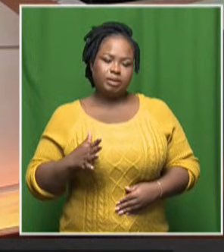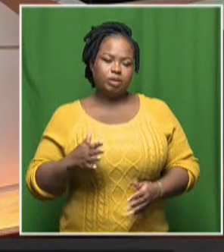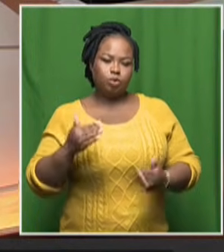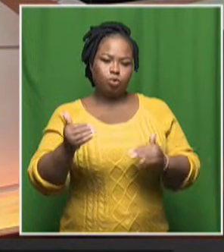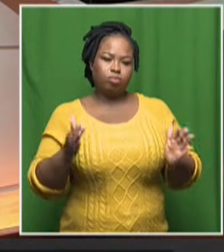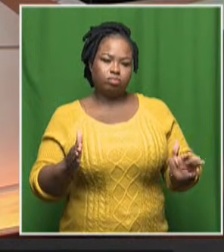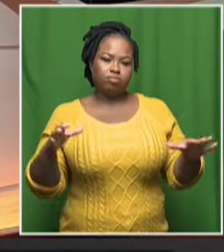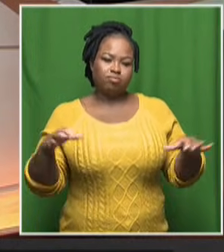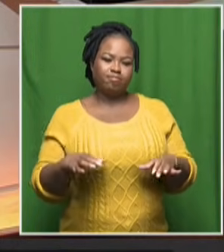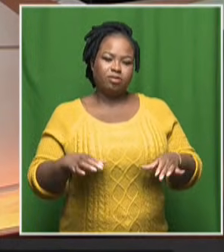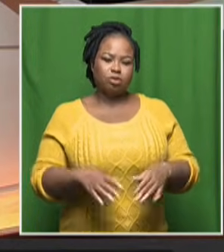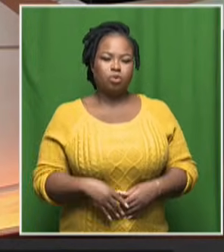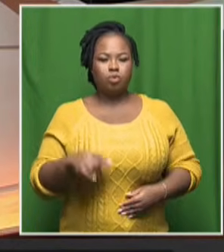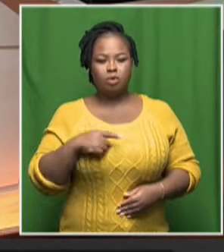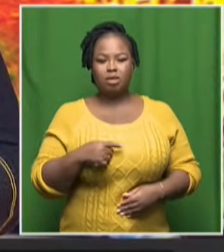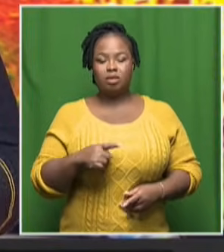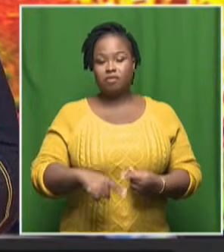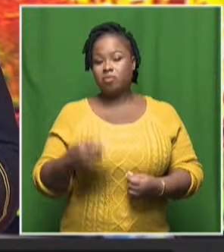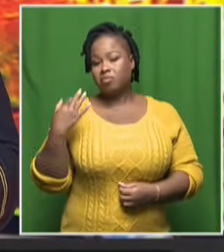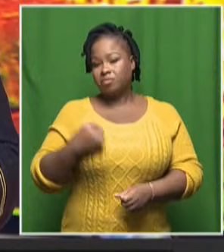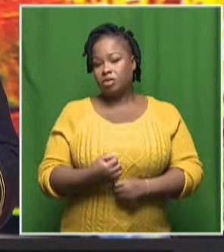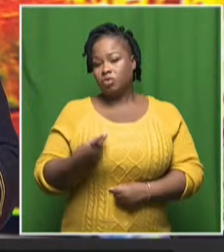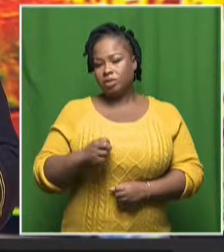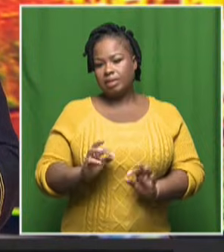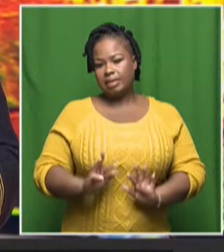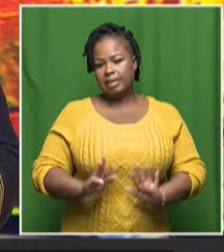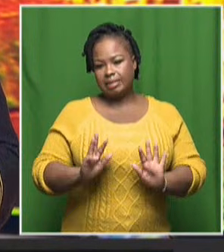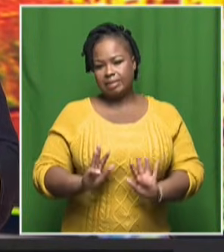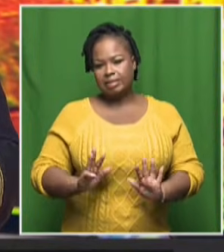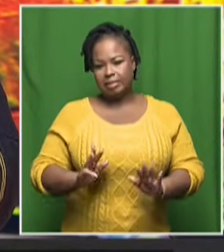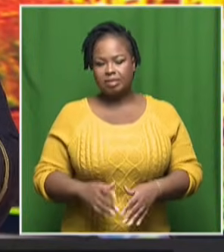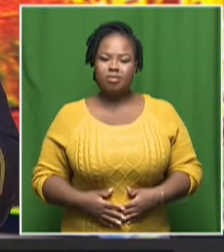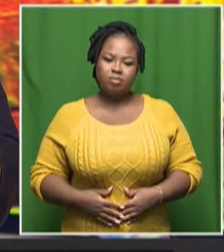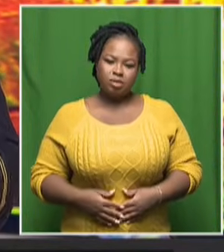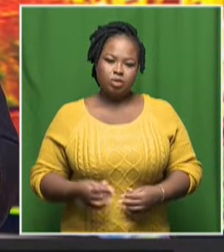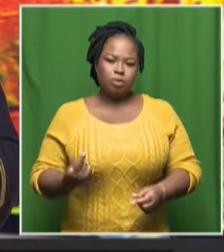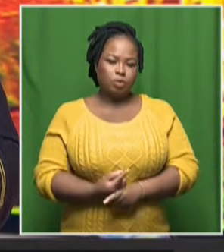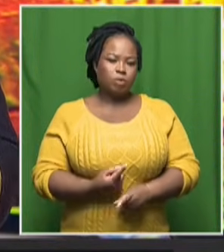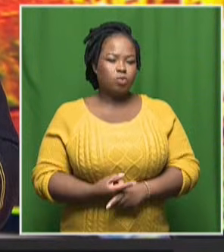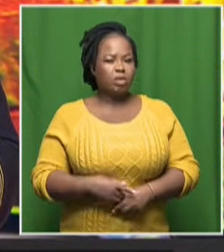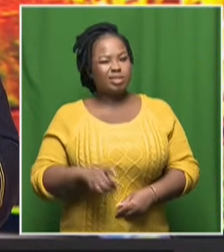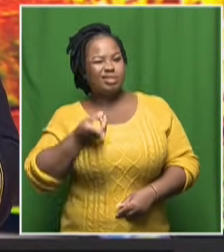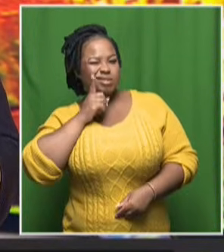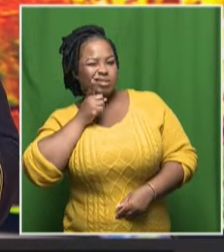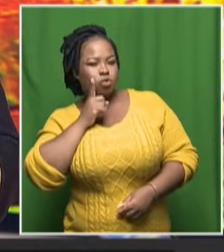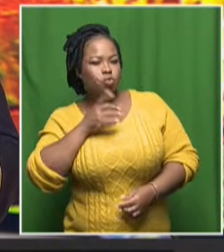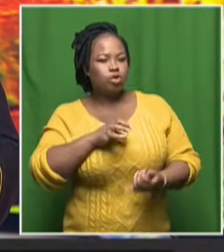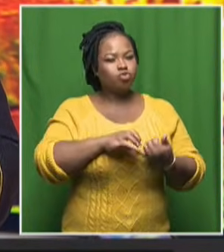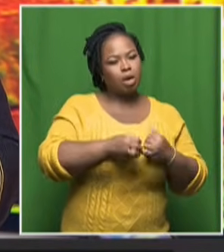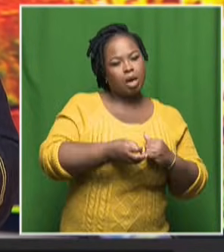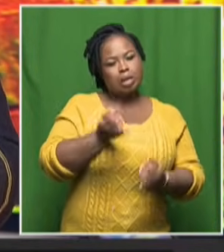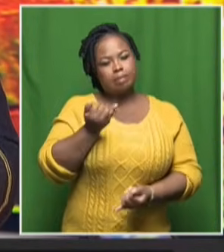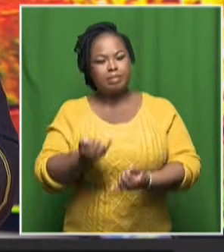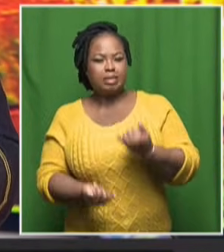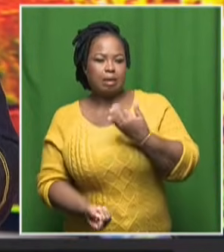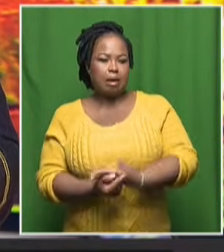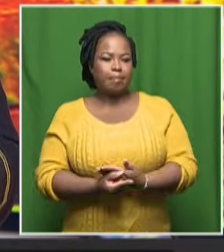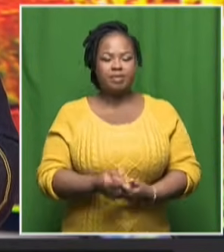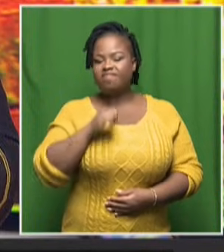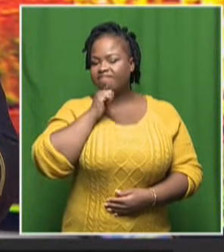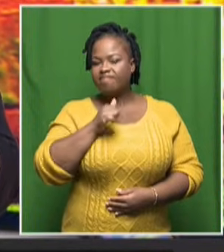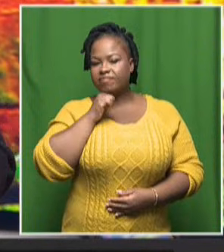it. We've been doing this since 2019. And, you know, it's always a trial and error thing. But also we try and stay